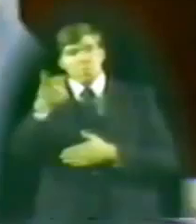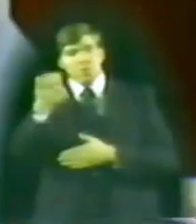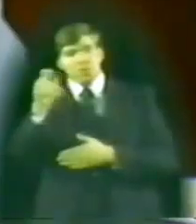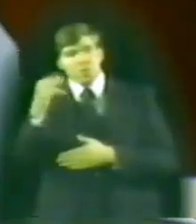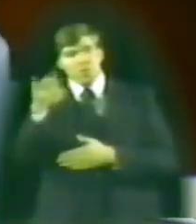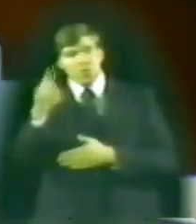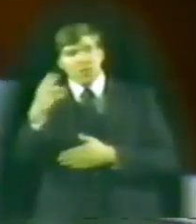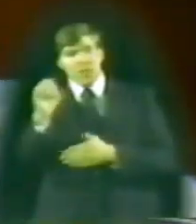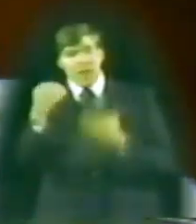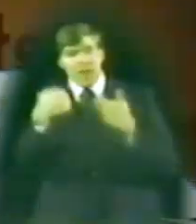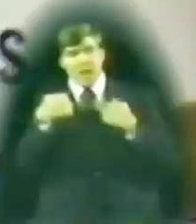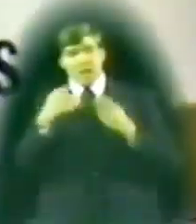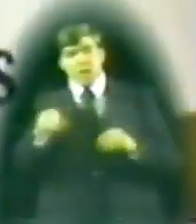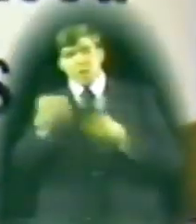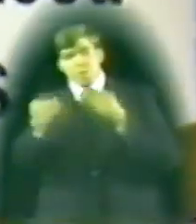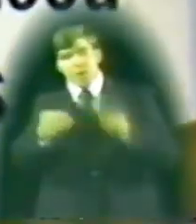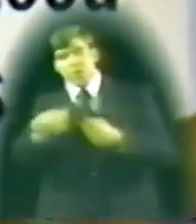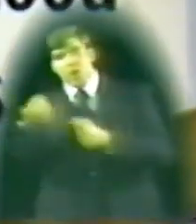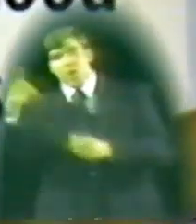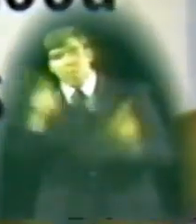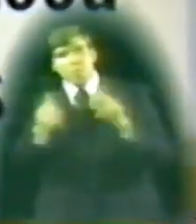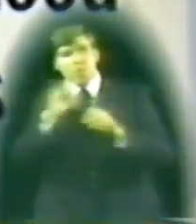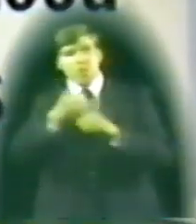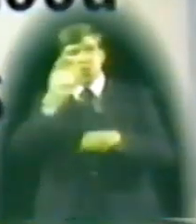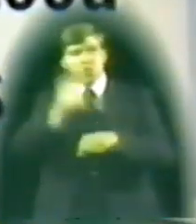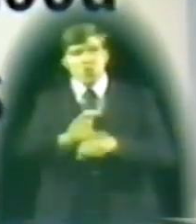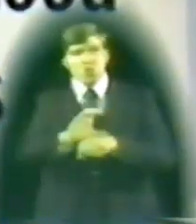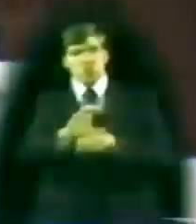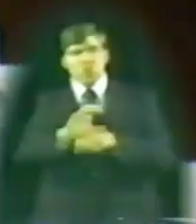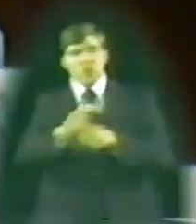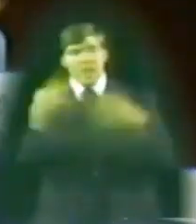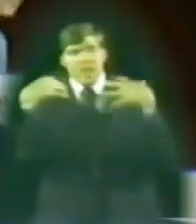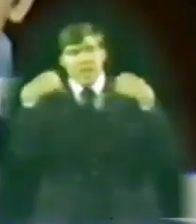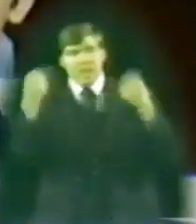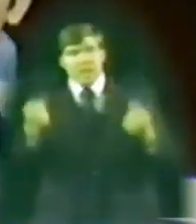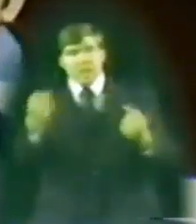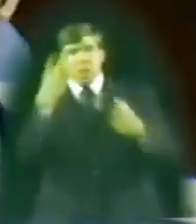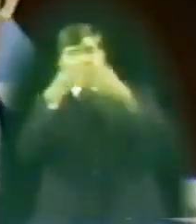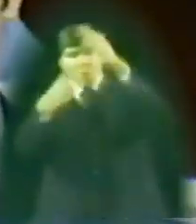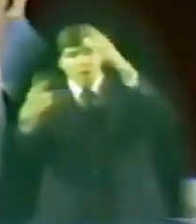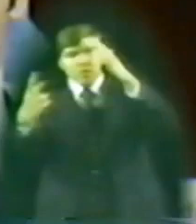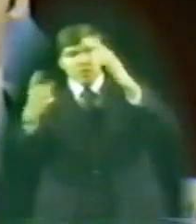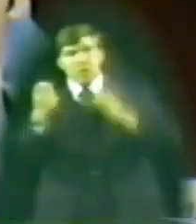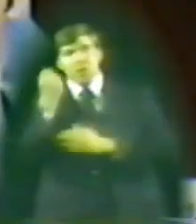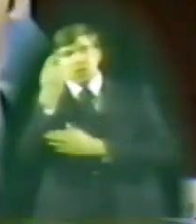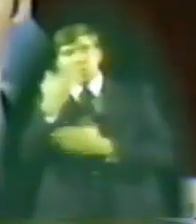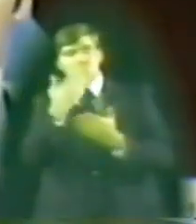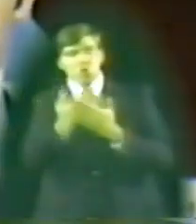others in the church: the gifts of healing, prophecy, discernment of good and evil,